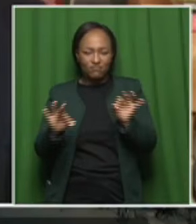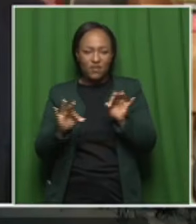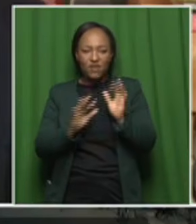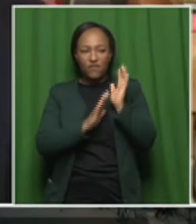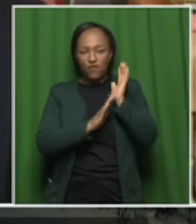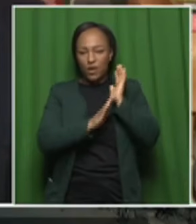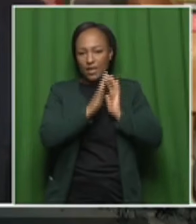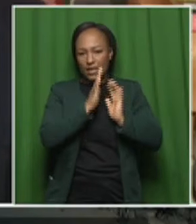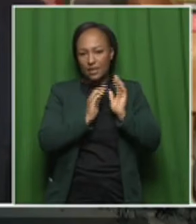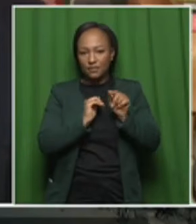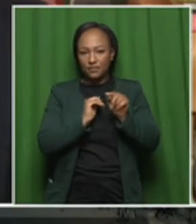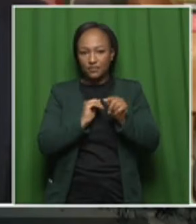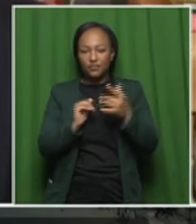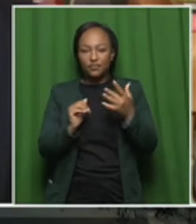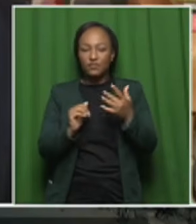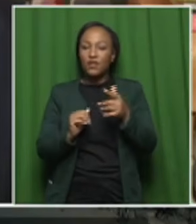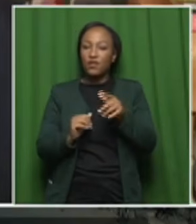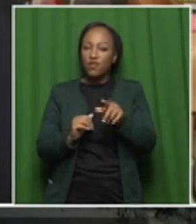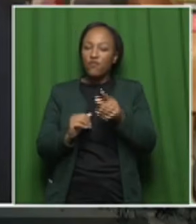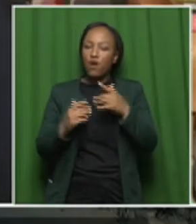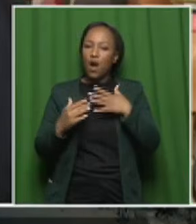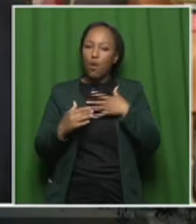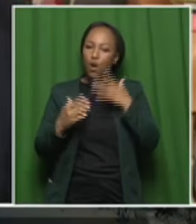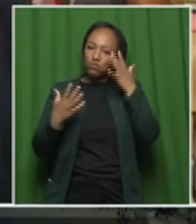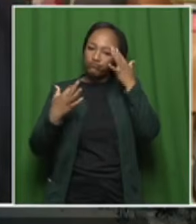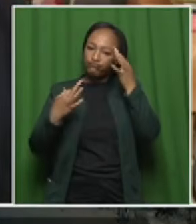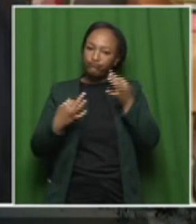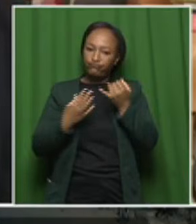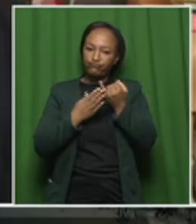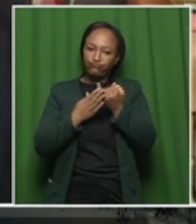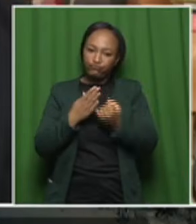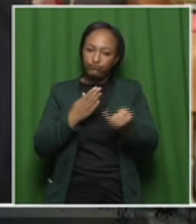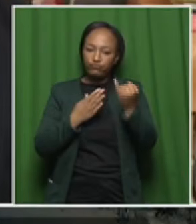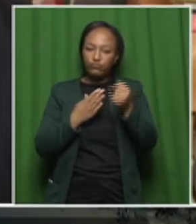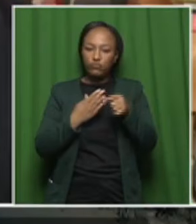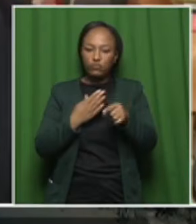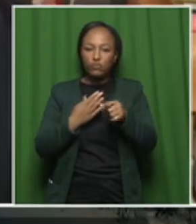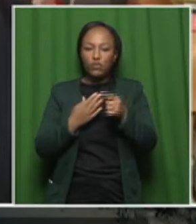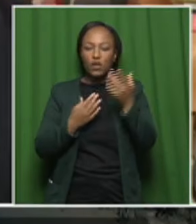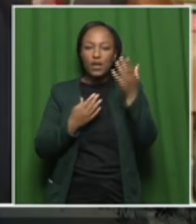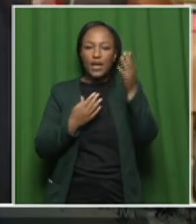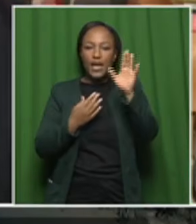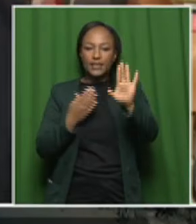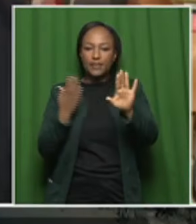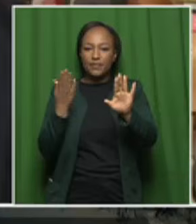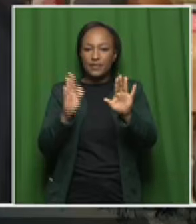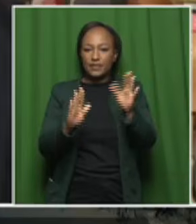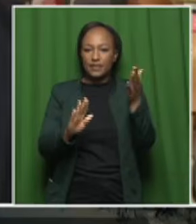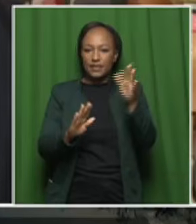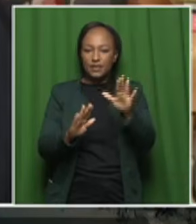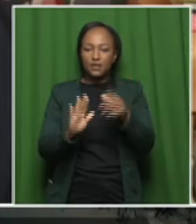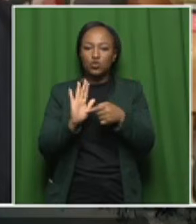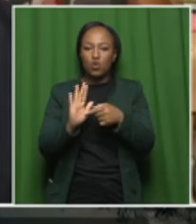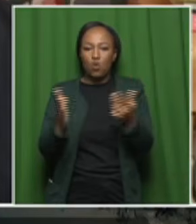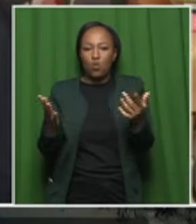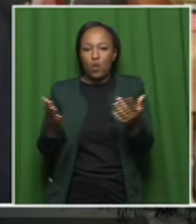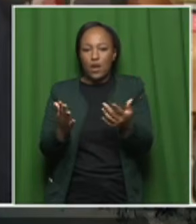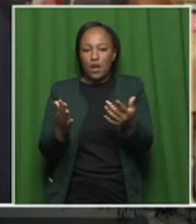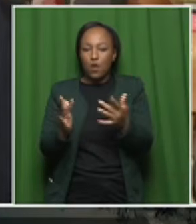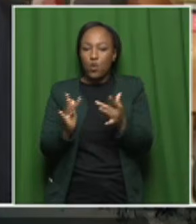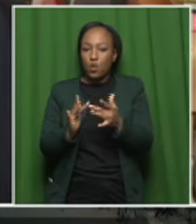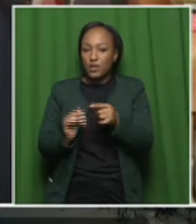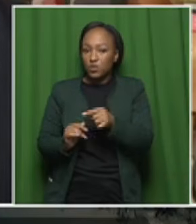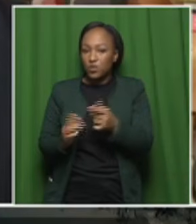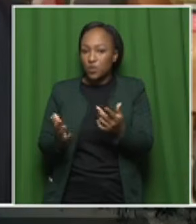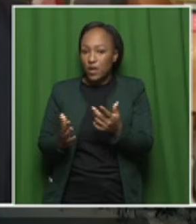history and our agency. So Simphiwe, I'm going to leave the conversation there. Perhaps in terms of exhibition, where is it all showcasing? How do we also stay in touch as we wrap